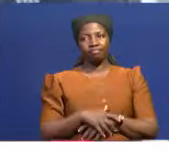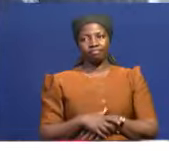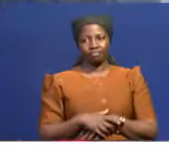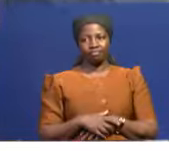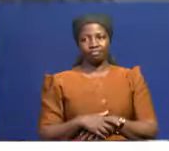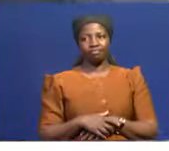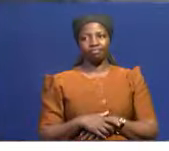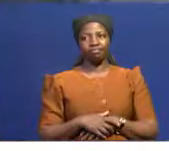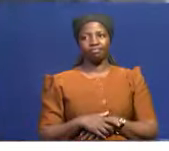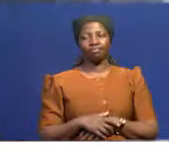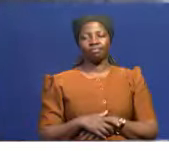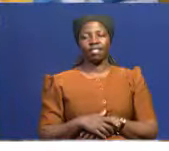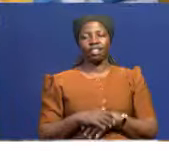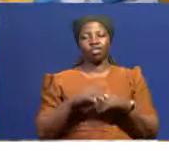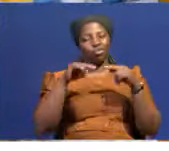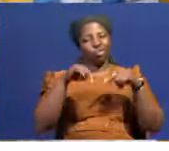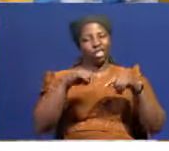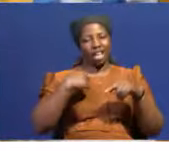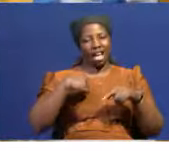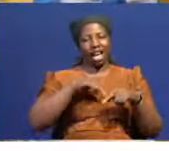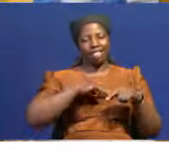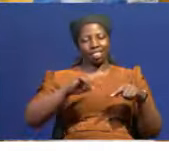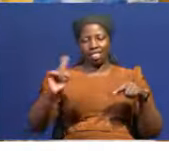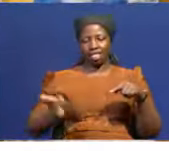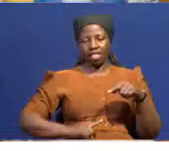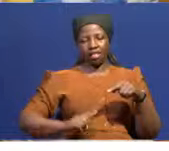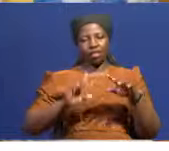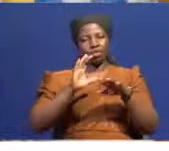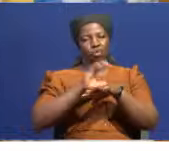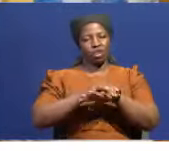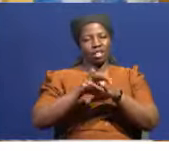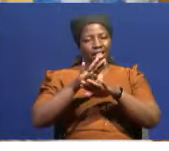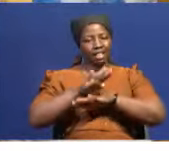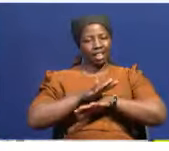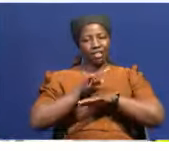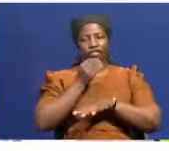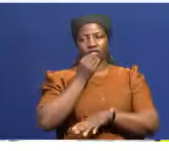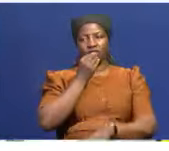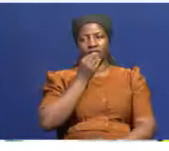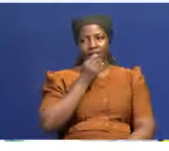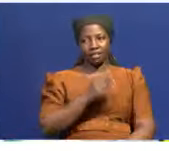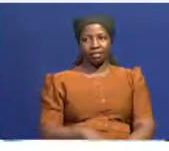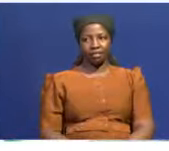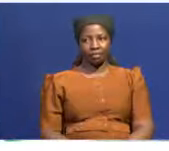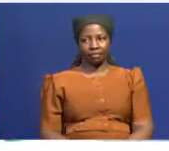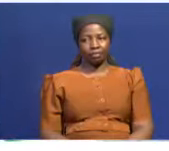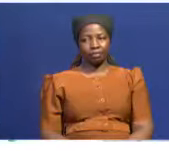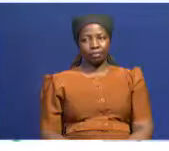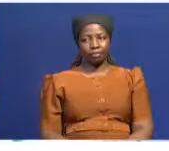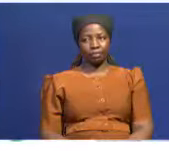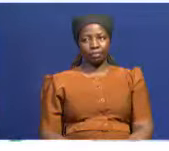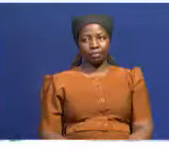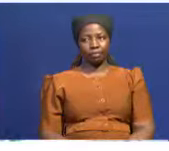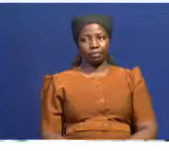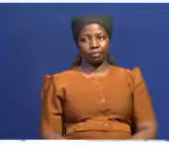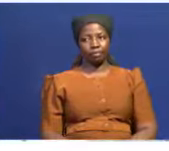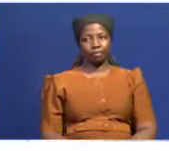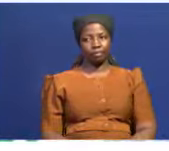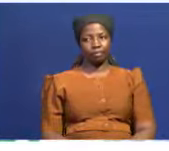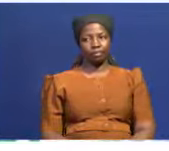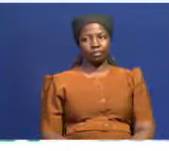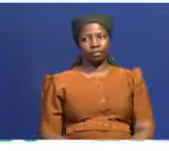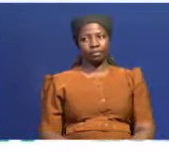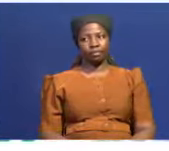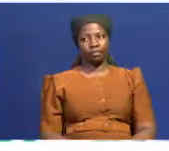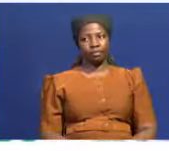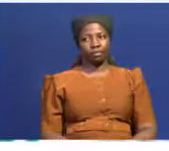tunashukuru Mungu. Leo tumeshiba, tumepata chakula kutosha. Bana Mwenyezi Mungu, hii aidi nalete hii chakula. Nasaidia